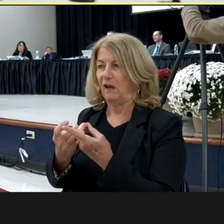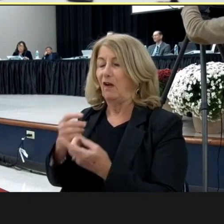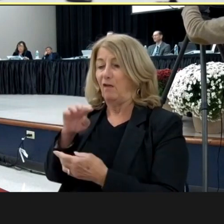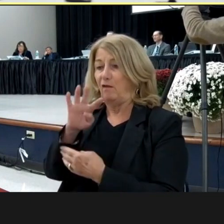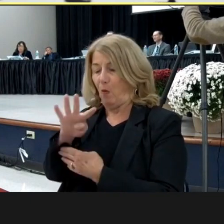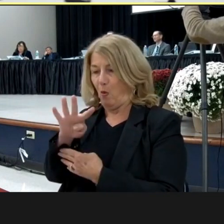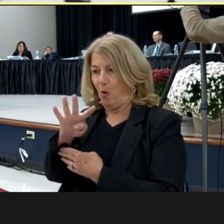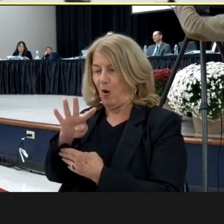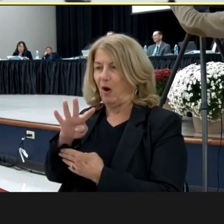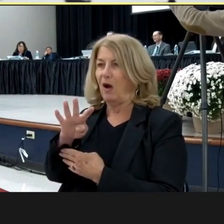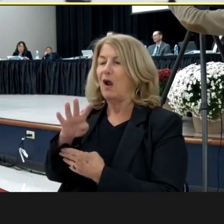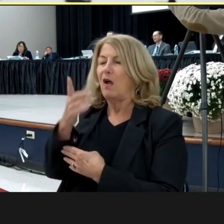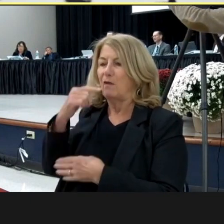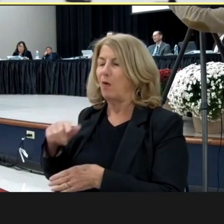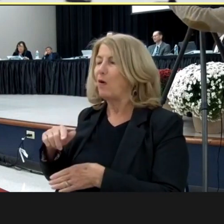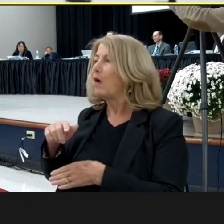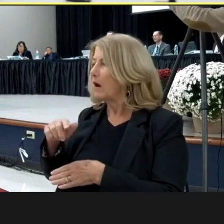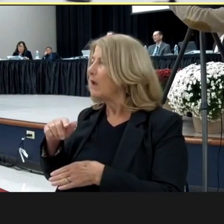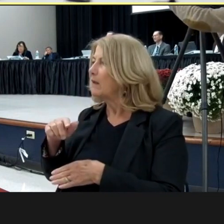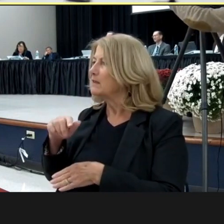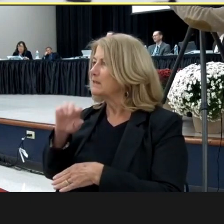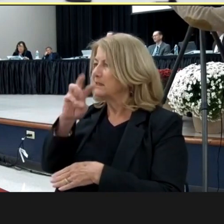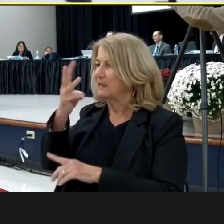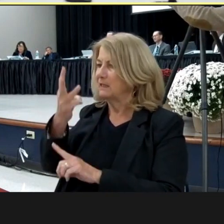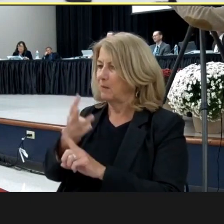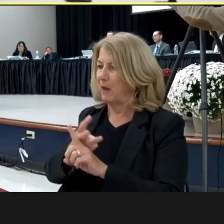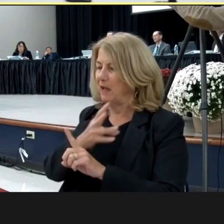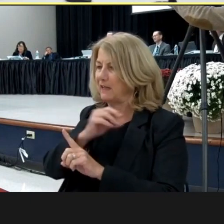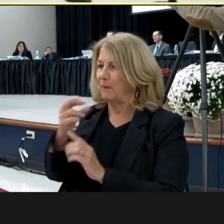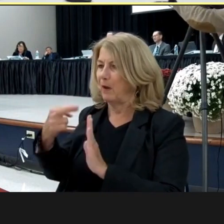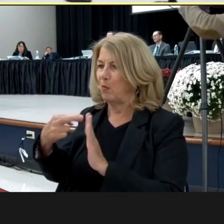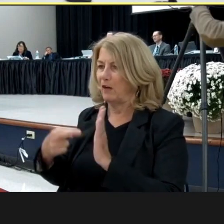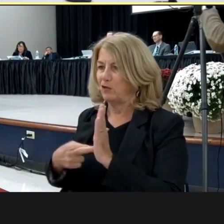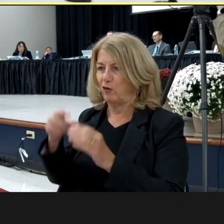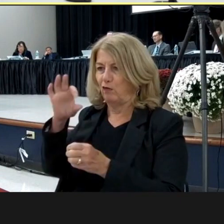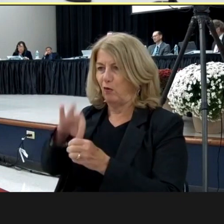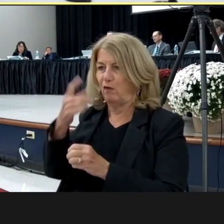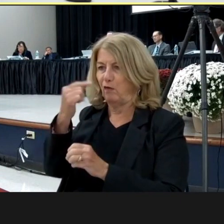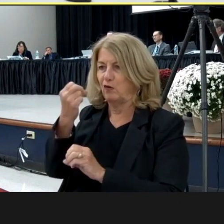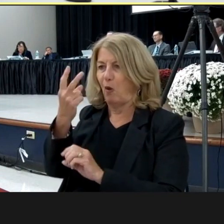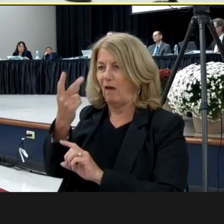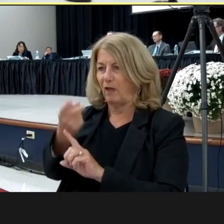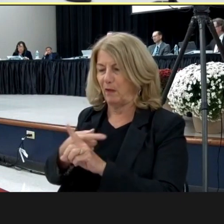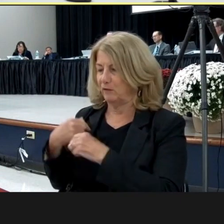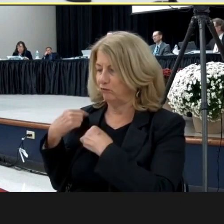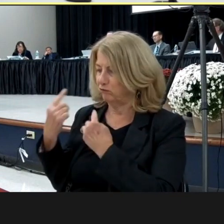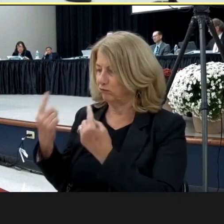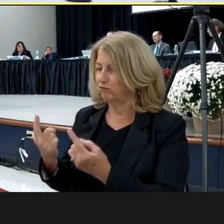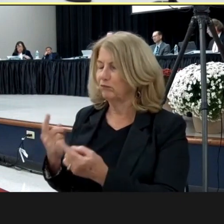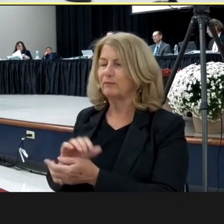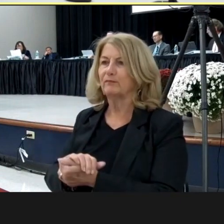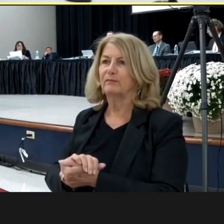4 for at least 6 months and be a registered voter for at least 12 months.